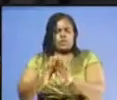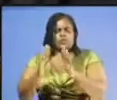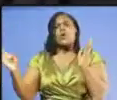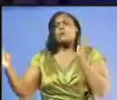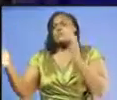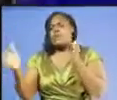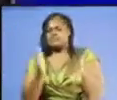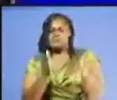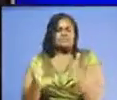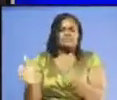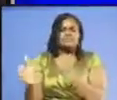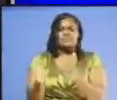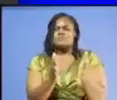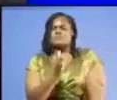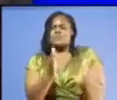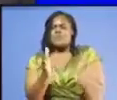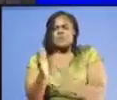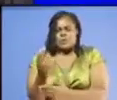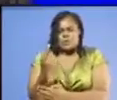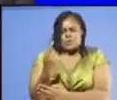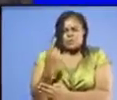You make a way. In the middle of nowhere. In the